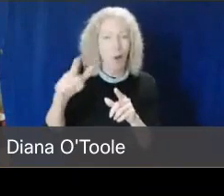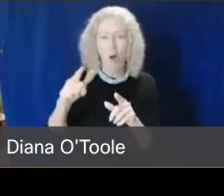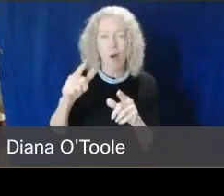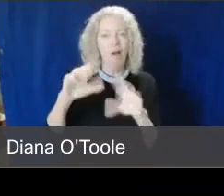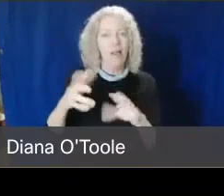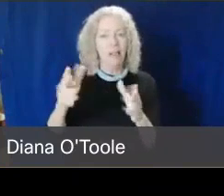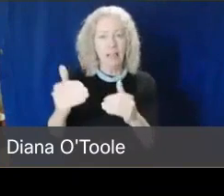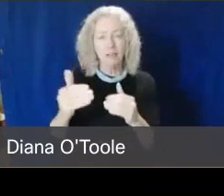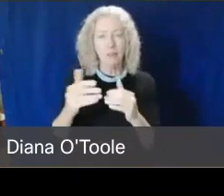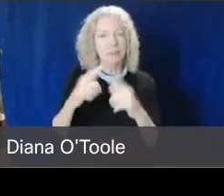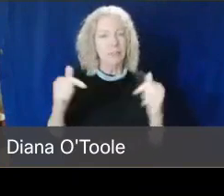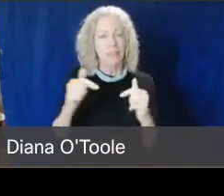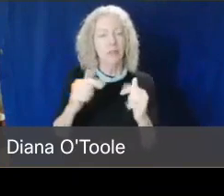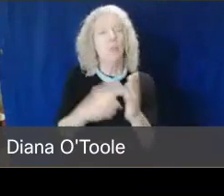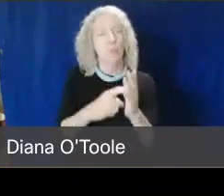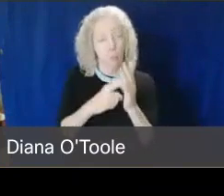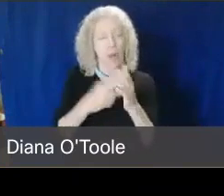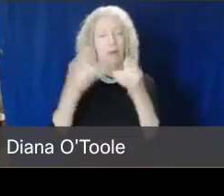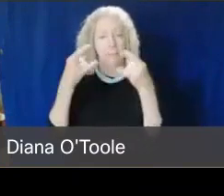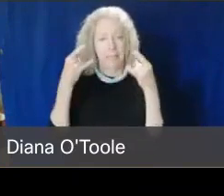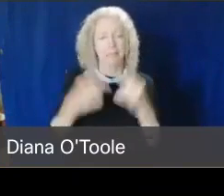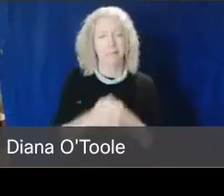be required. We have made,